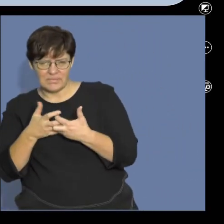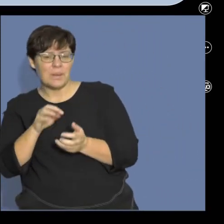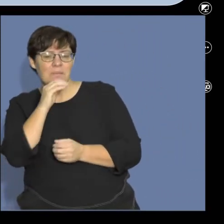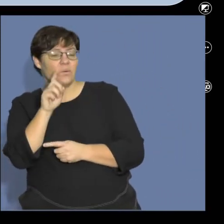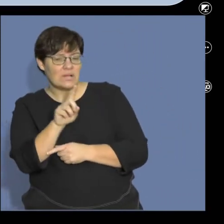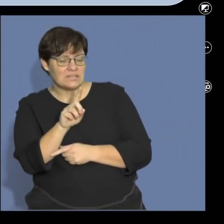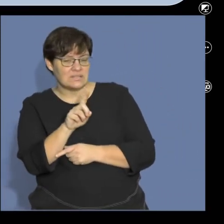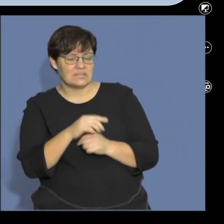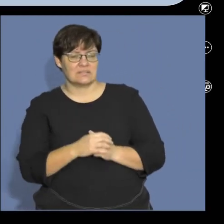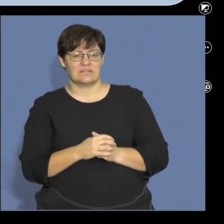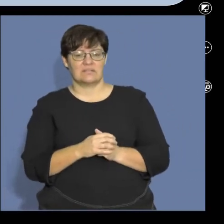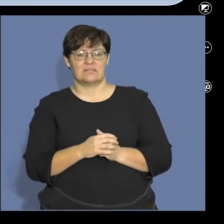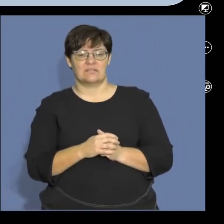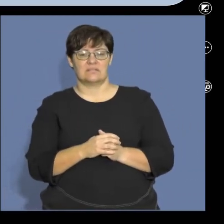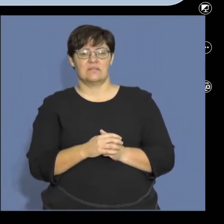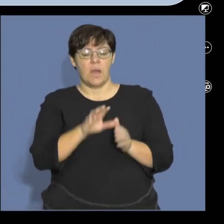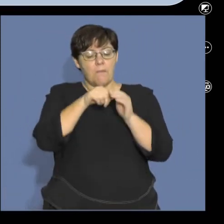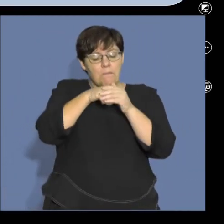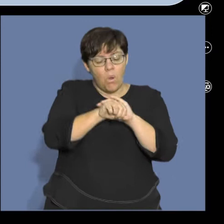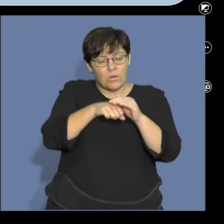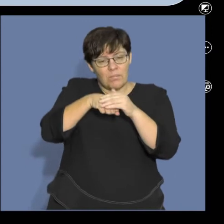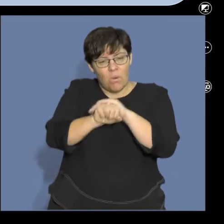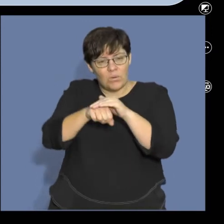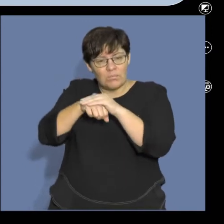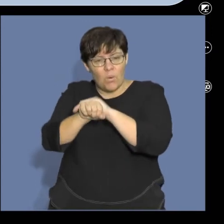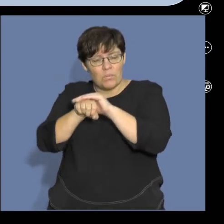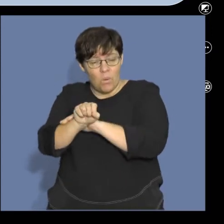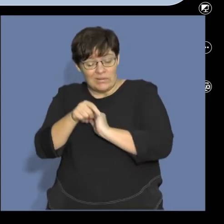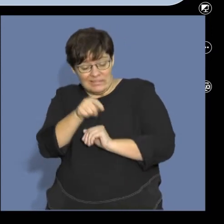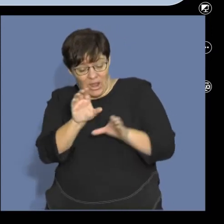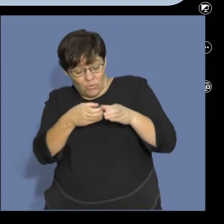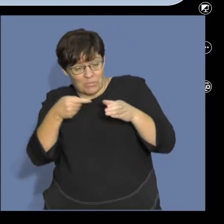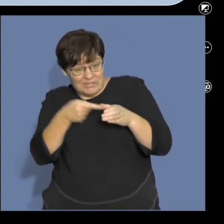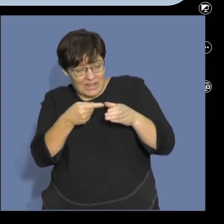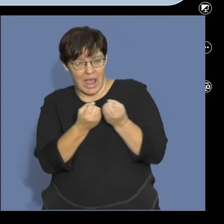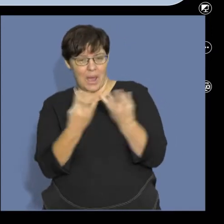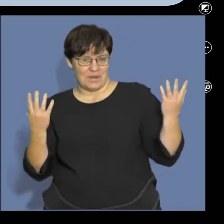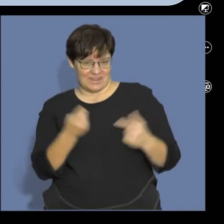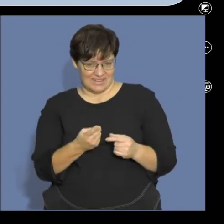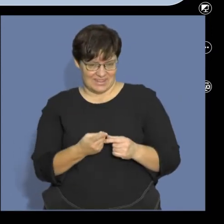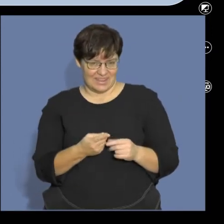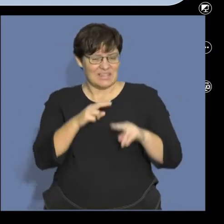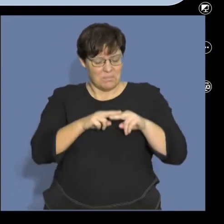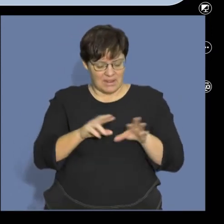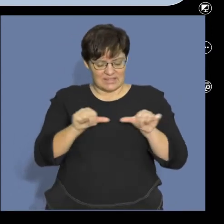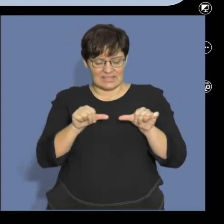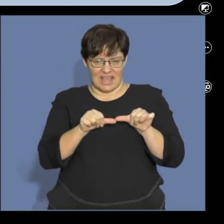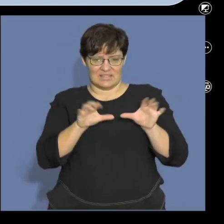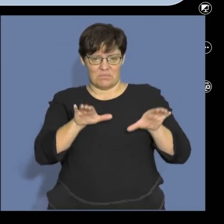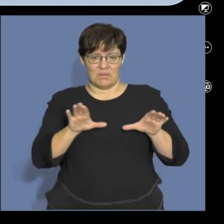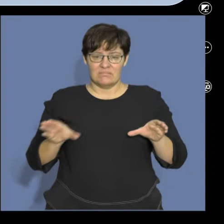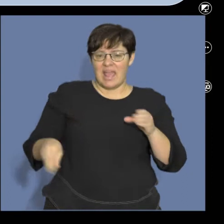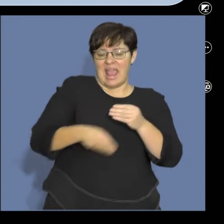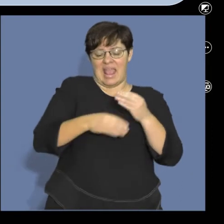the ratio of the number of births to the size of the